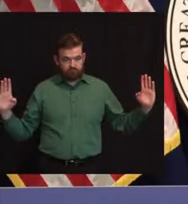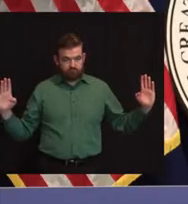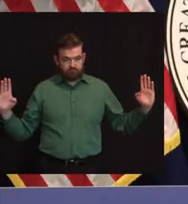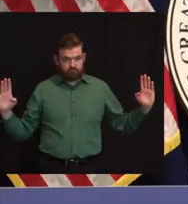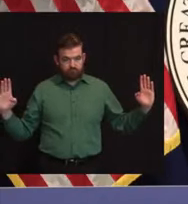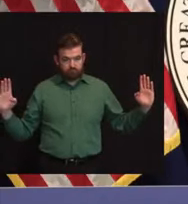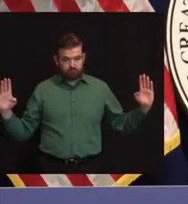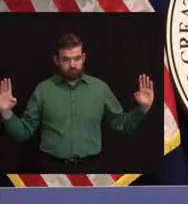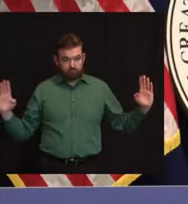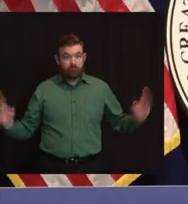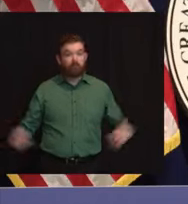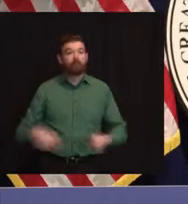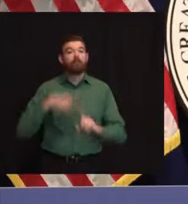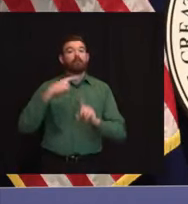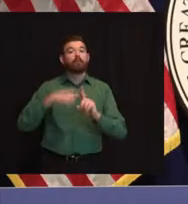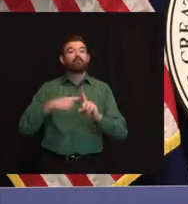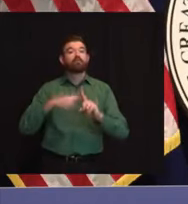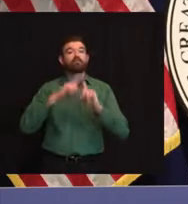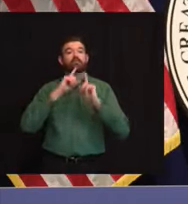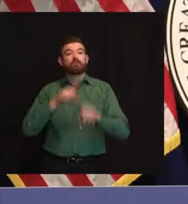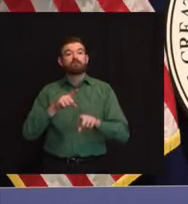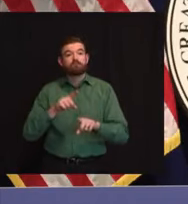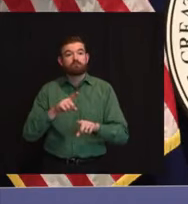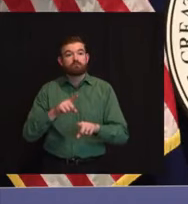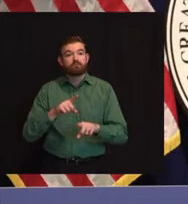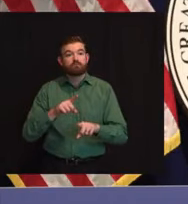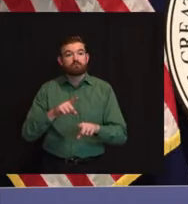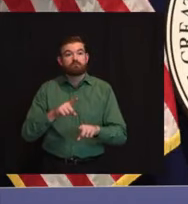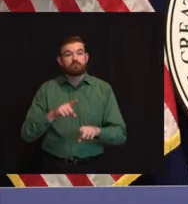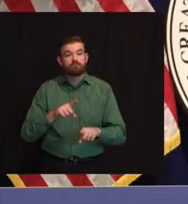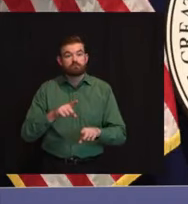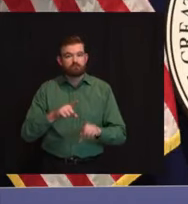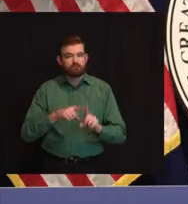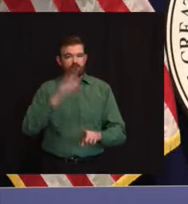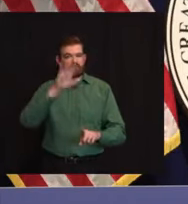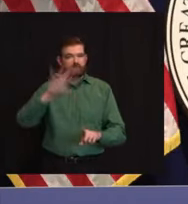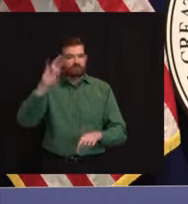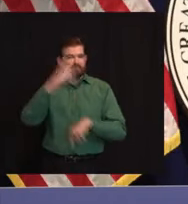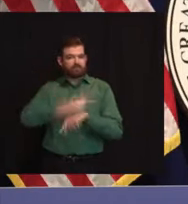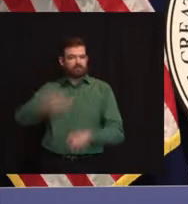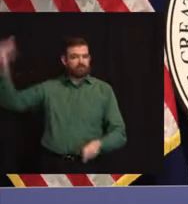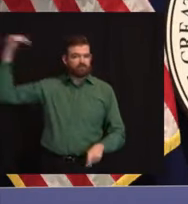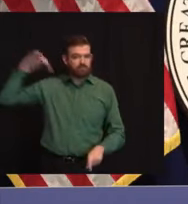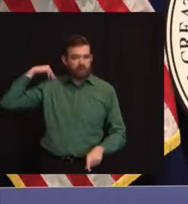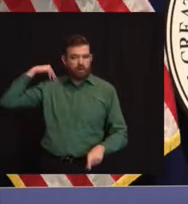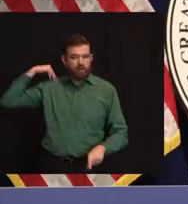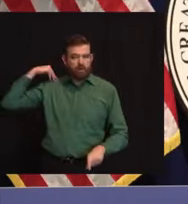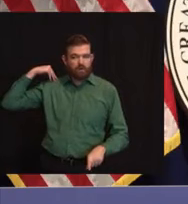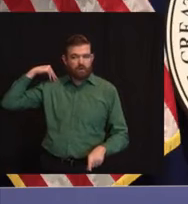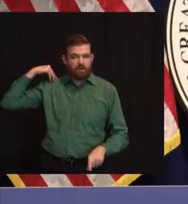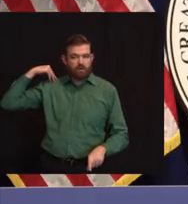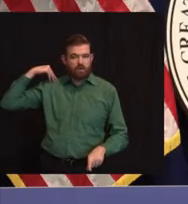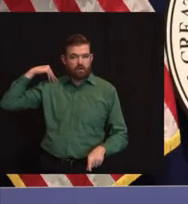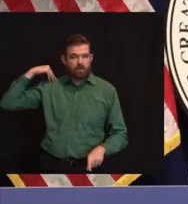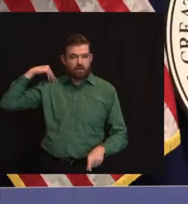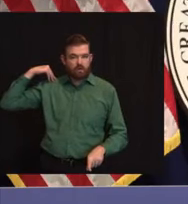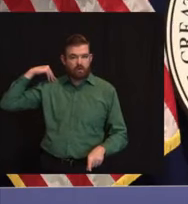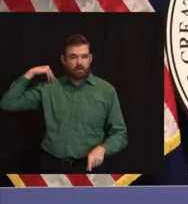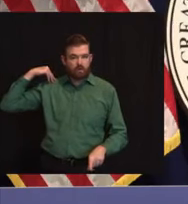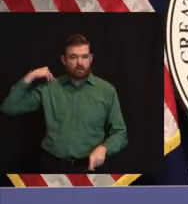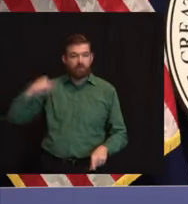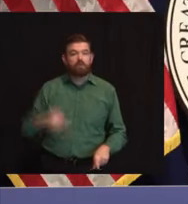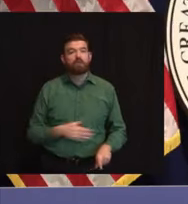report may not, and more than may not, certainly did not all come within the past 24 hours.